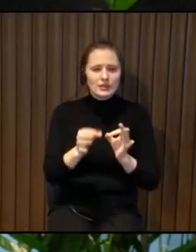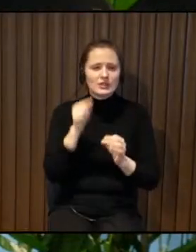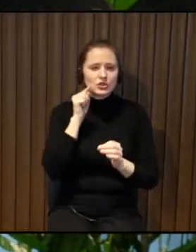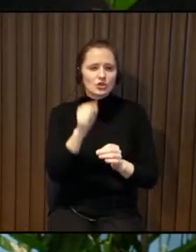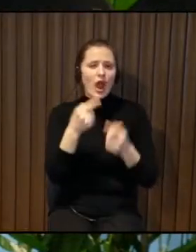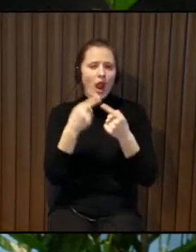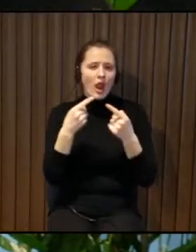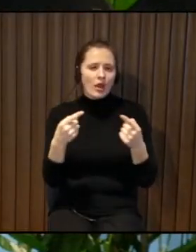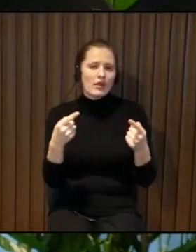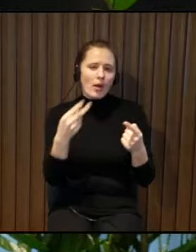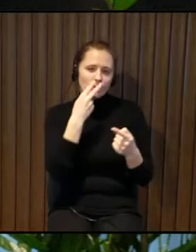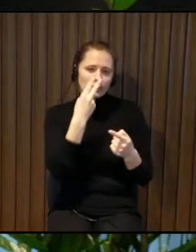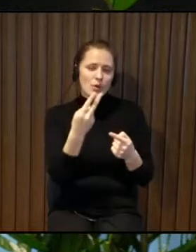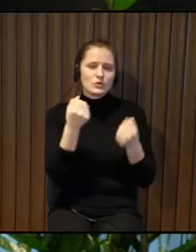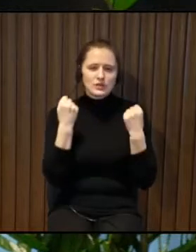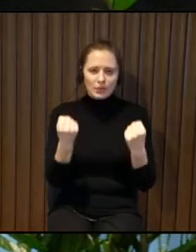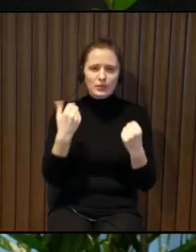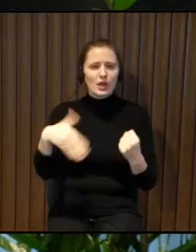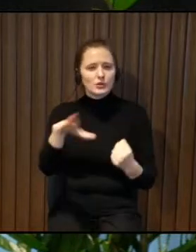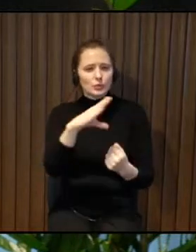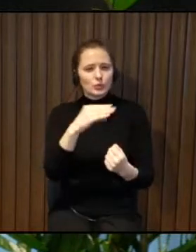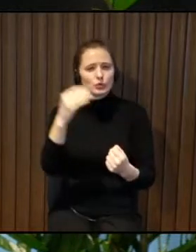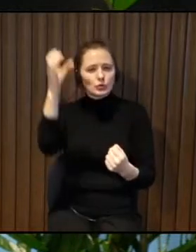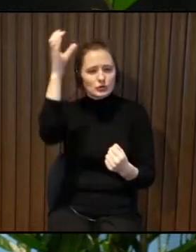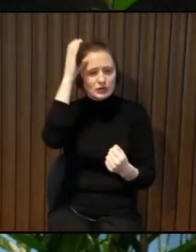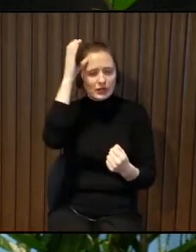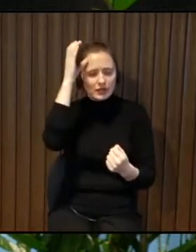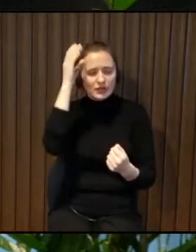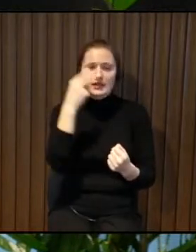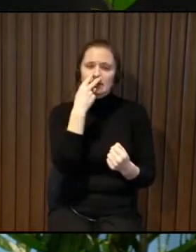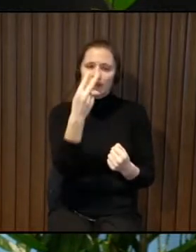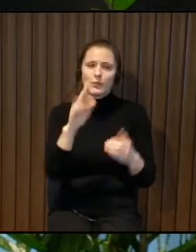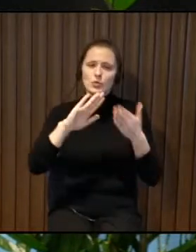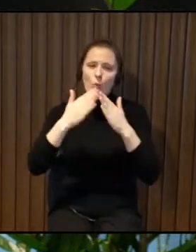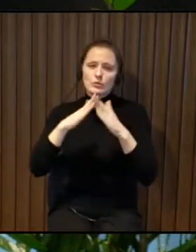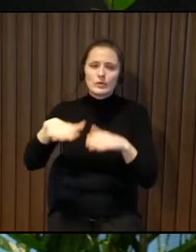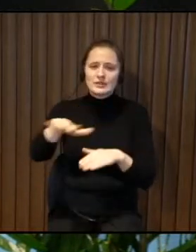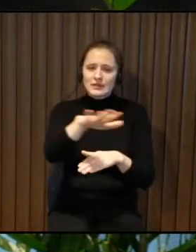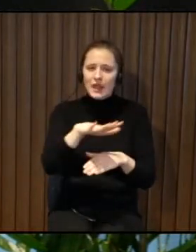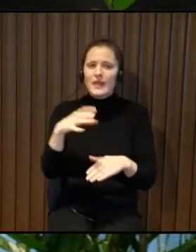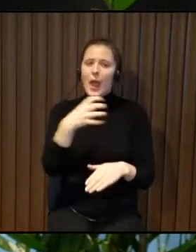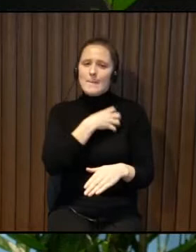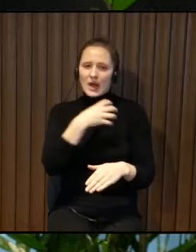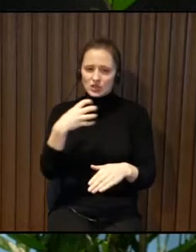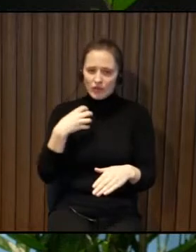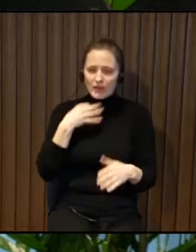You have a legal approach, so you will reinforce and strengthen our skills.